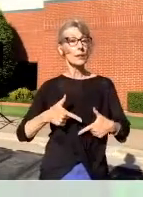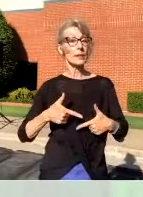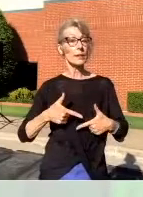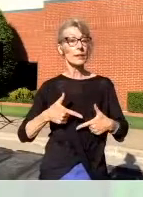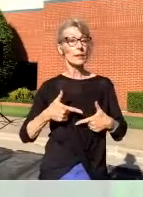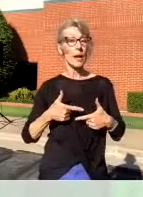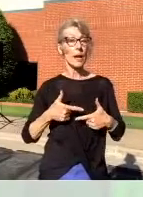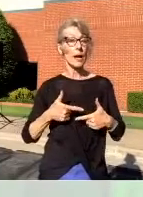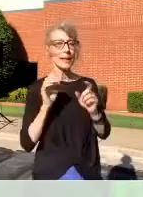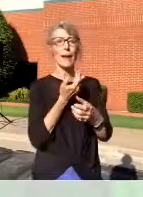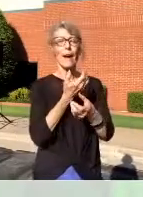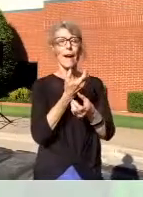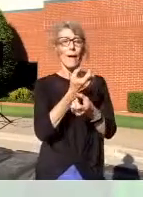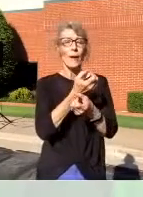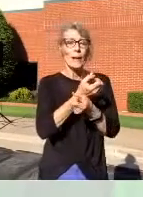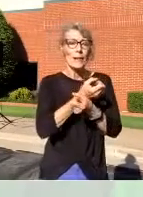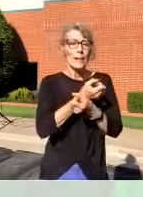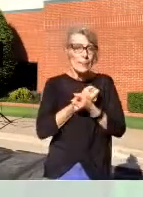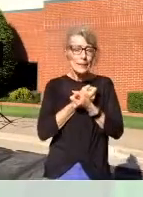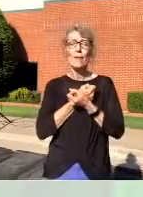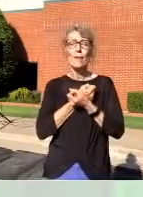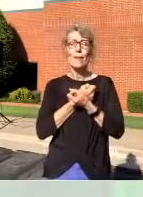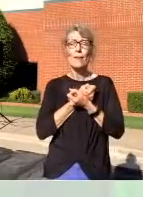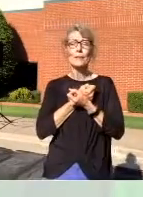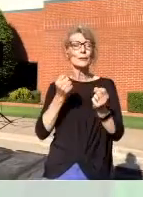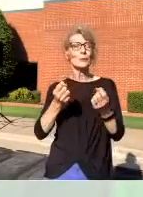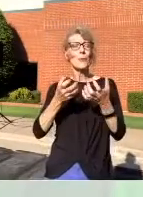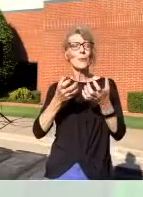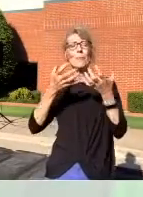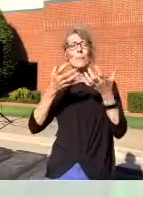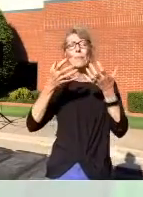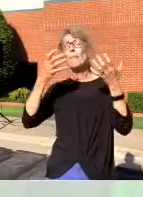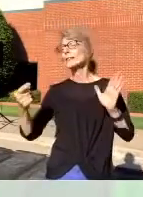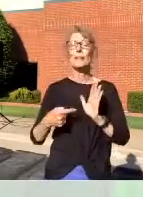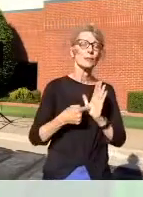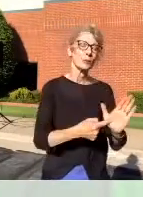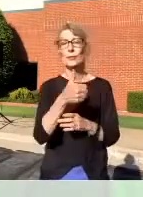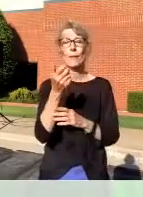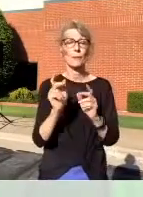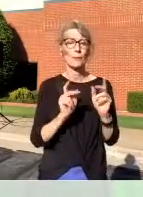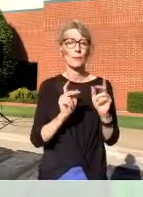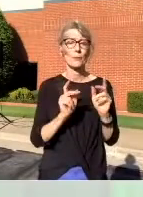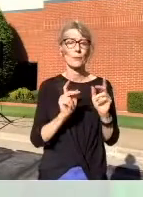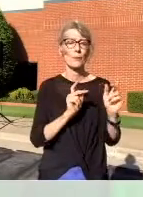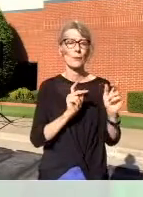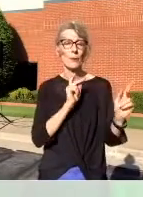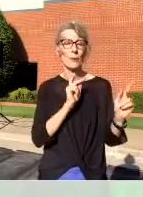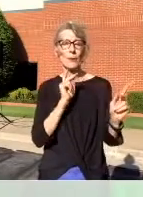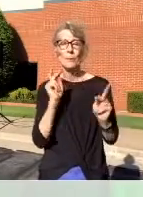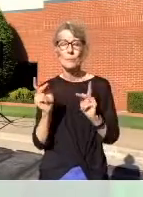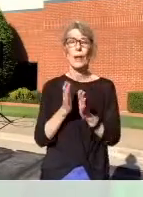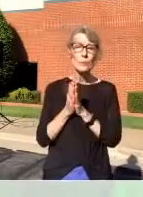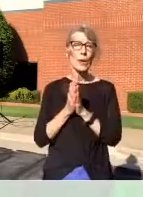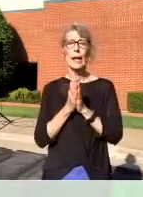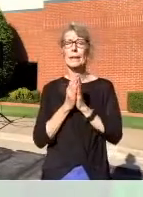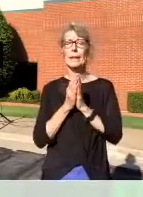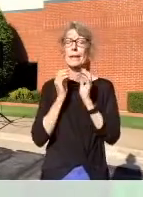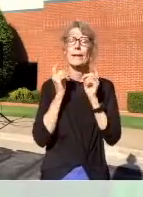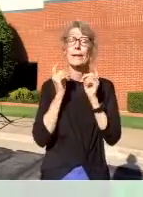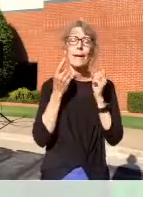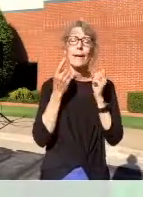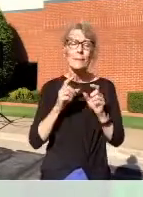radical. I pray, Father, that our forgiveness will be radical. God, I pray that